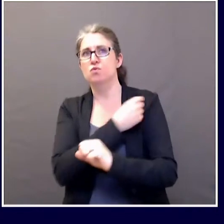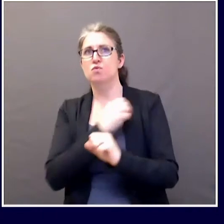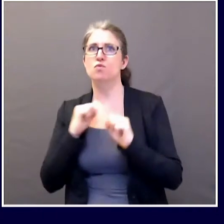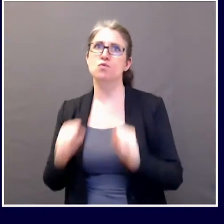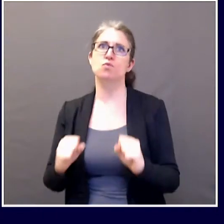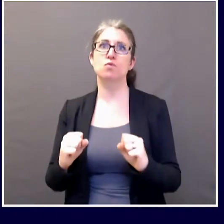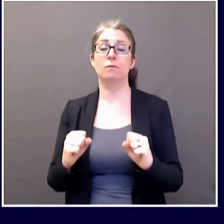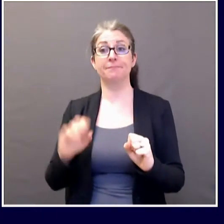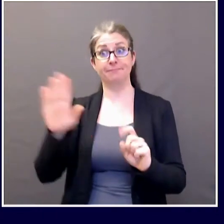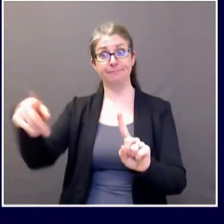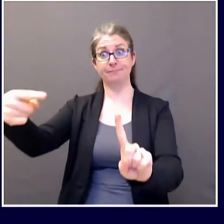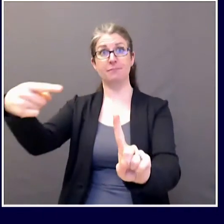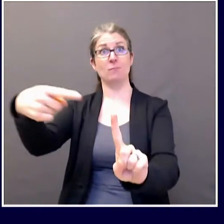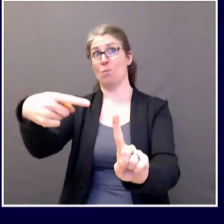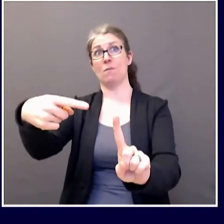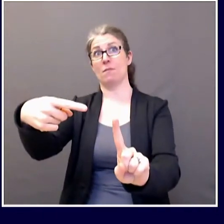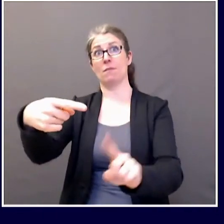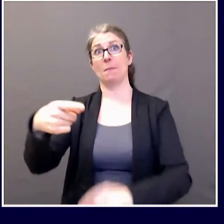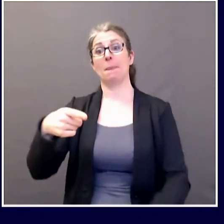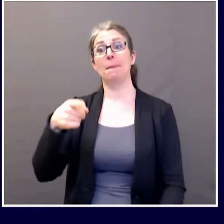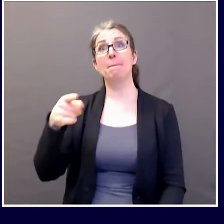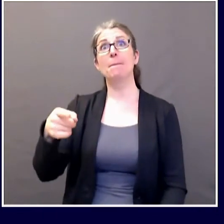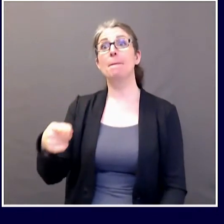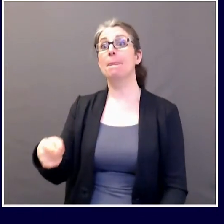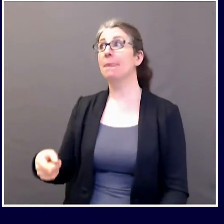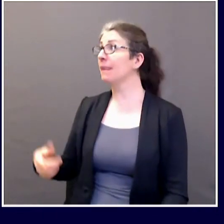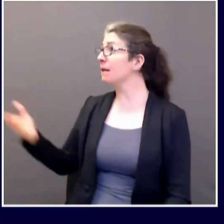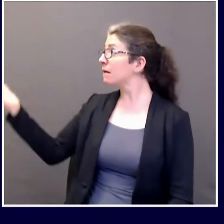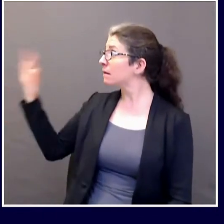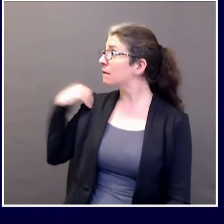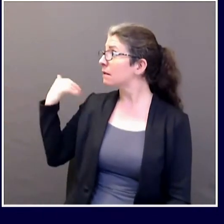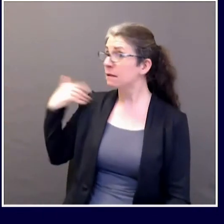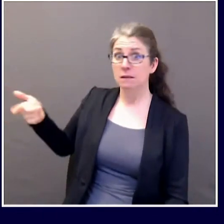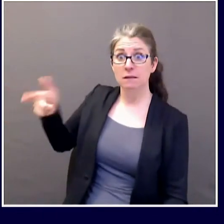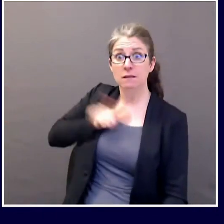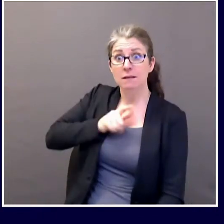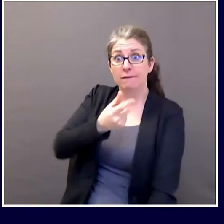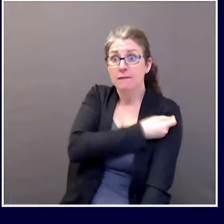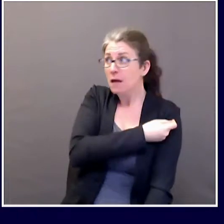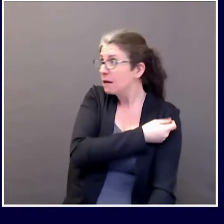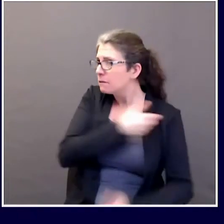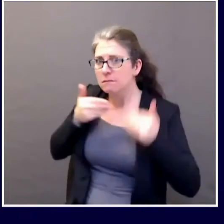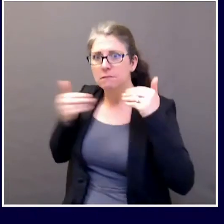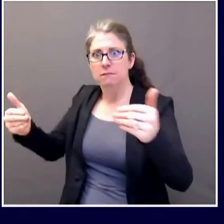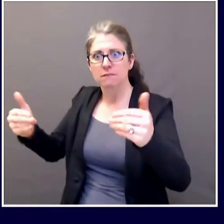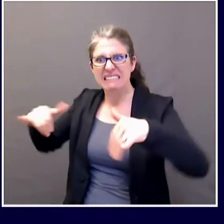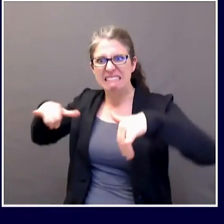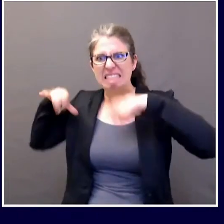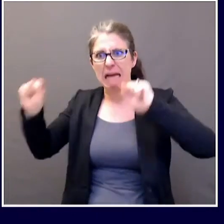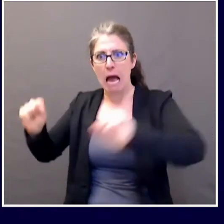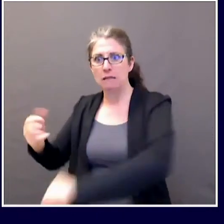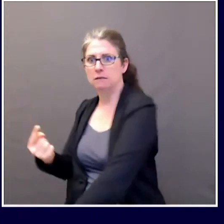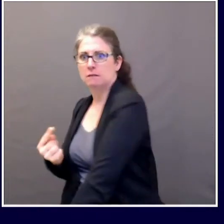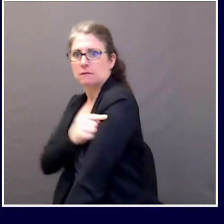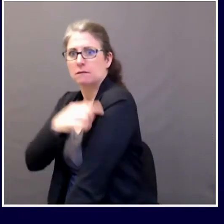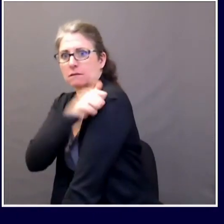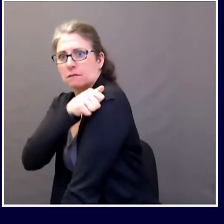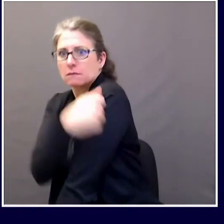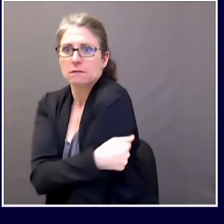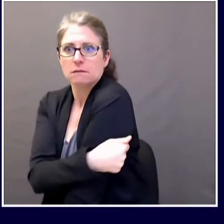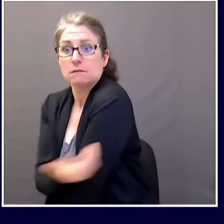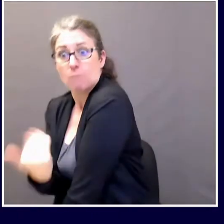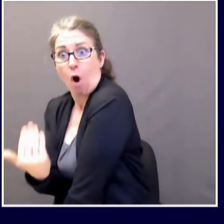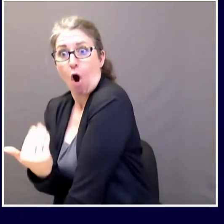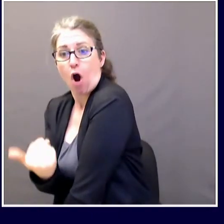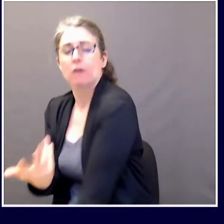delay getting vaccinated. In the midst of a pandemic, the best thing that you can do is to take a vaccine when it is